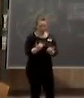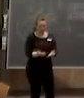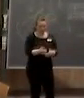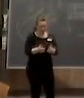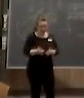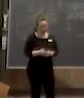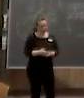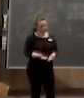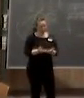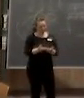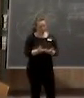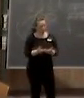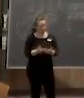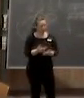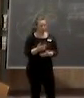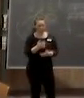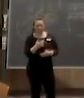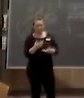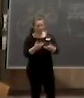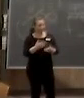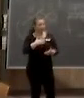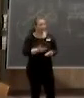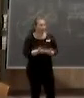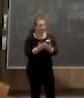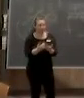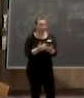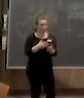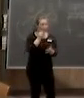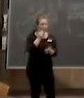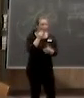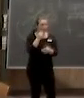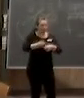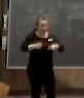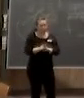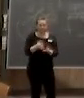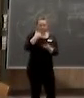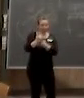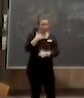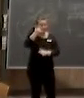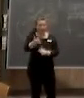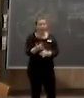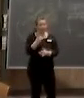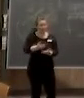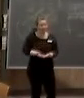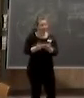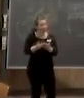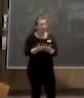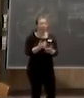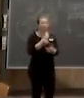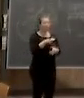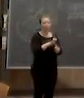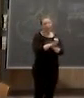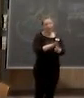and helpful customer service agent. So in that respect, it's not really that massive a change. We haven't had to do any